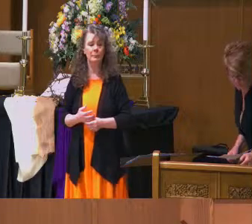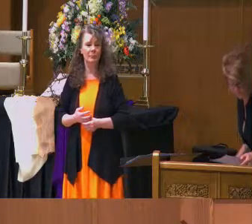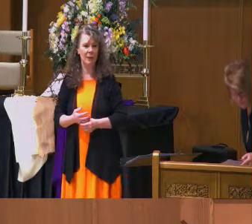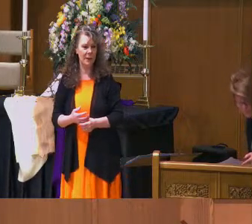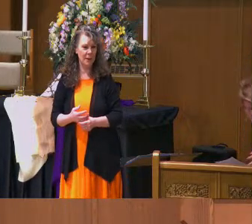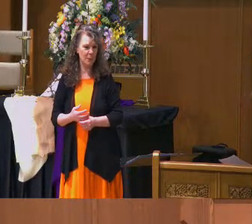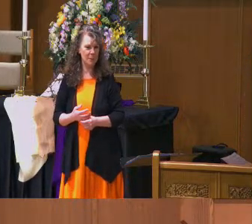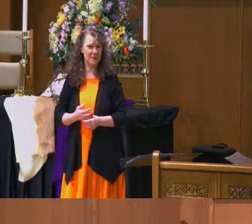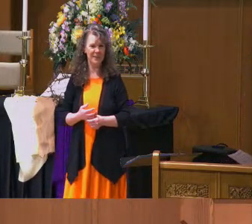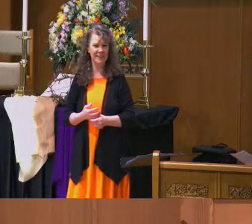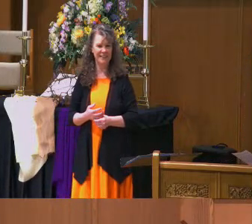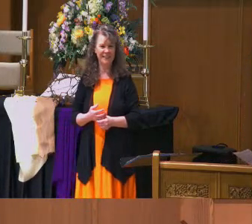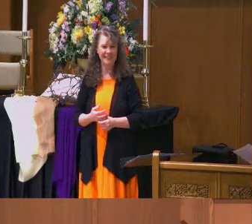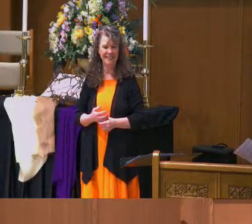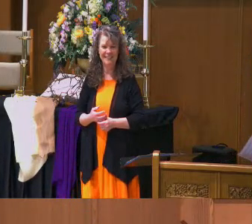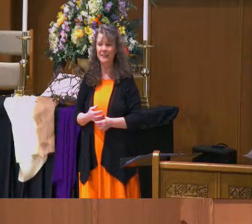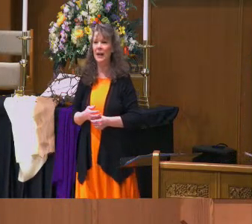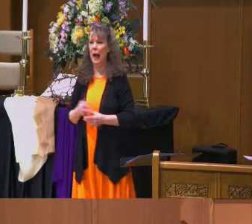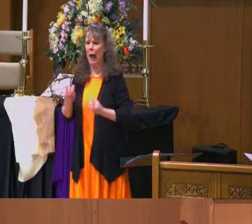Amen. You know, after watching that video,